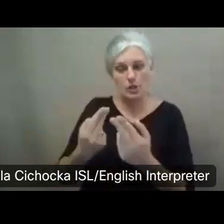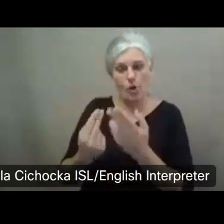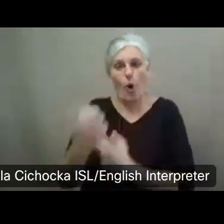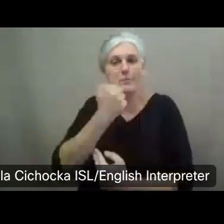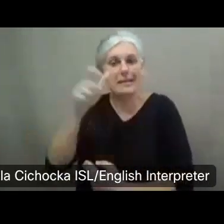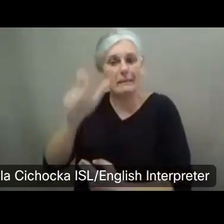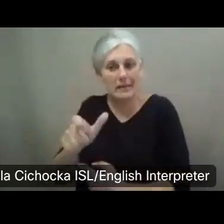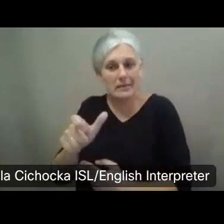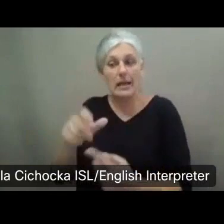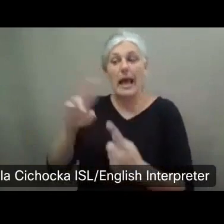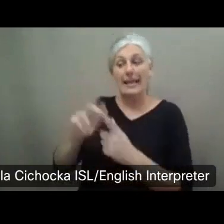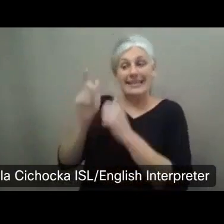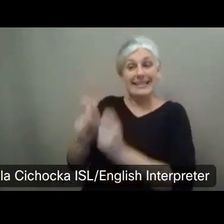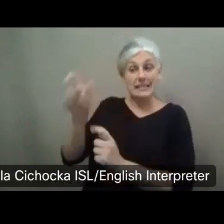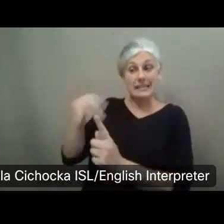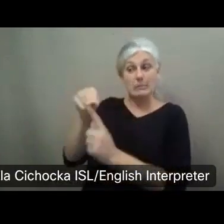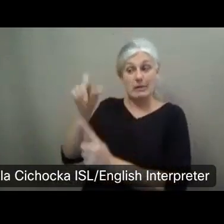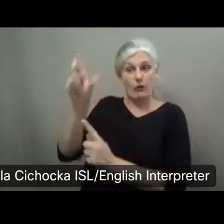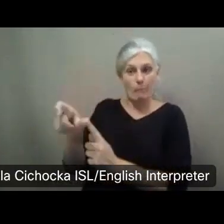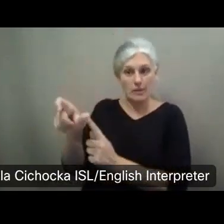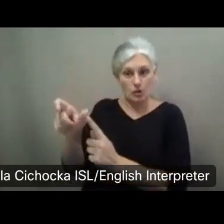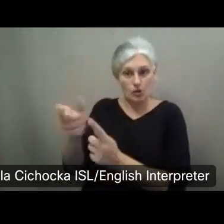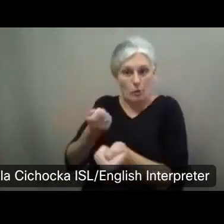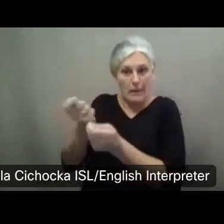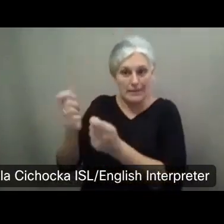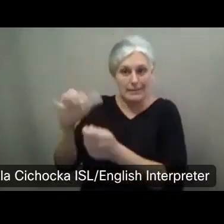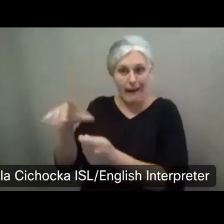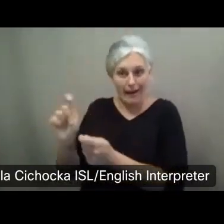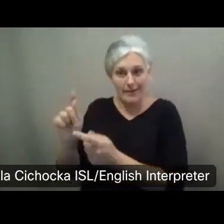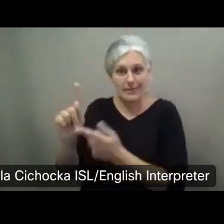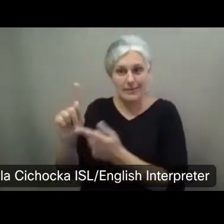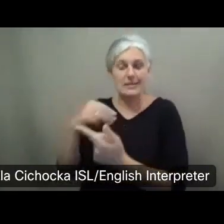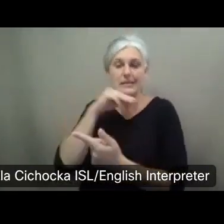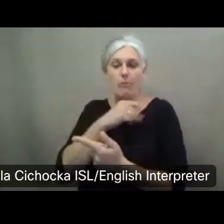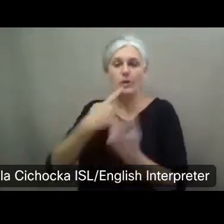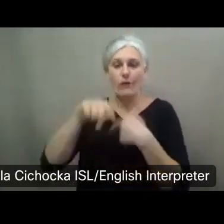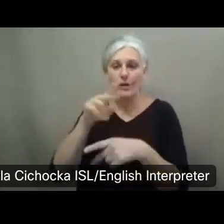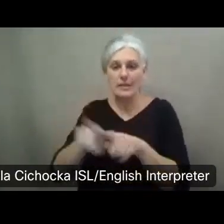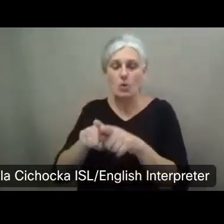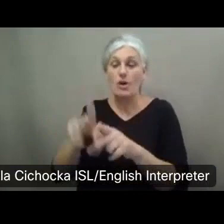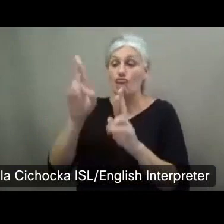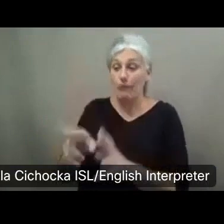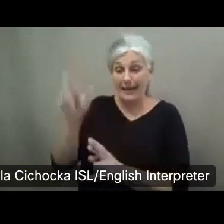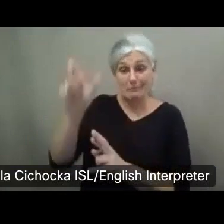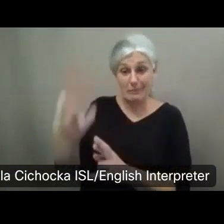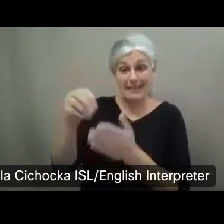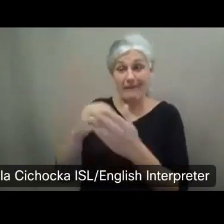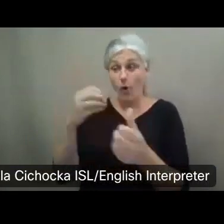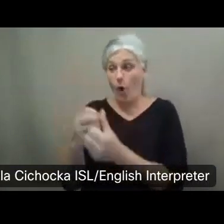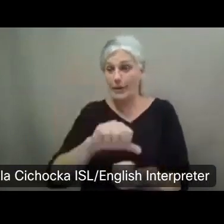person mentioned within the Act is really important. So the relevant person has somebody to engage